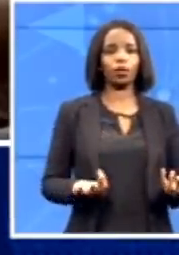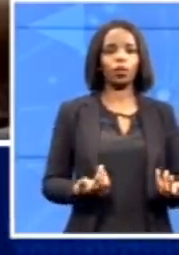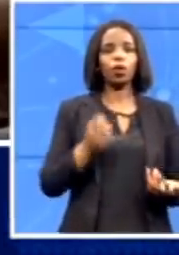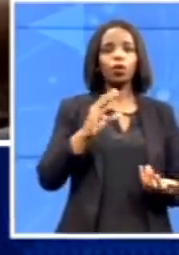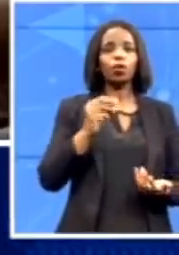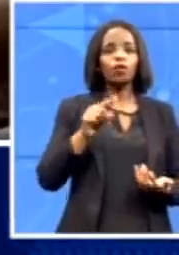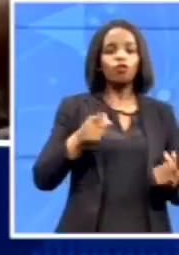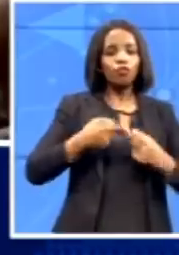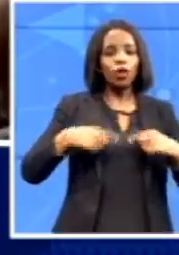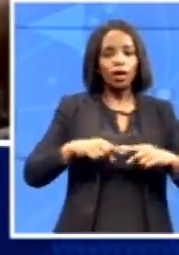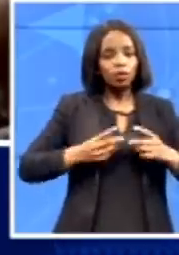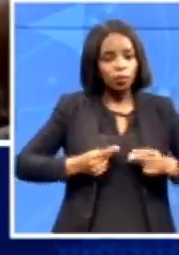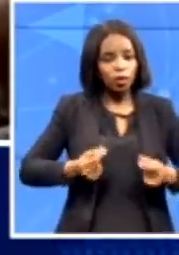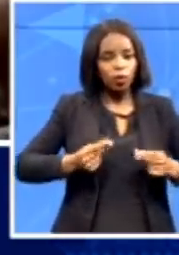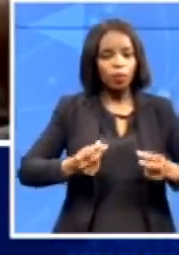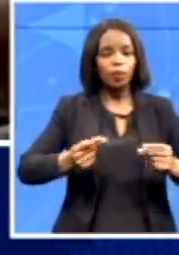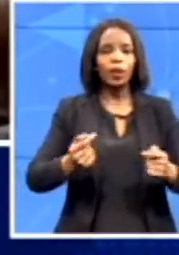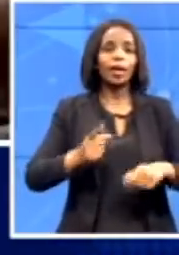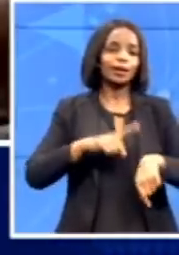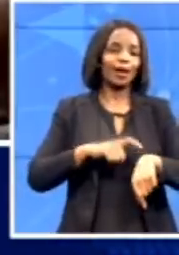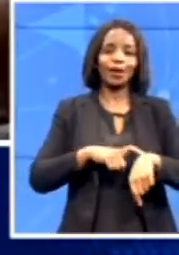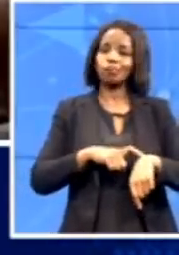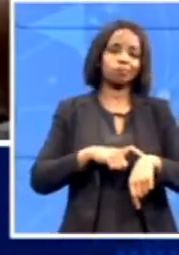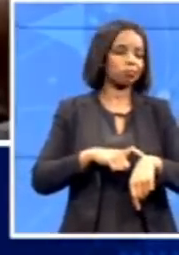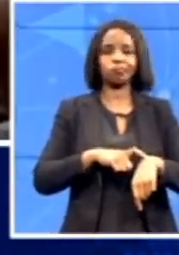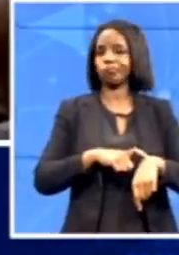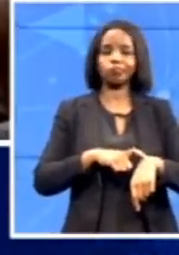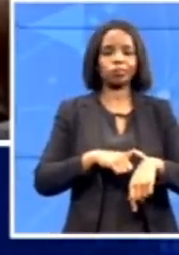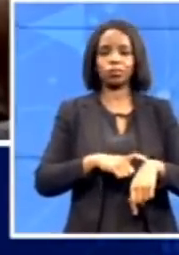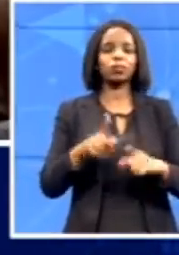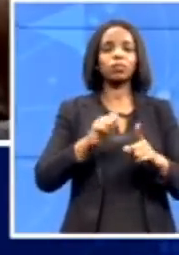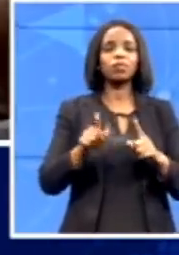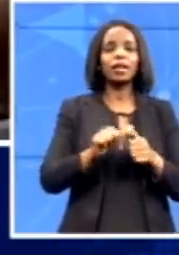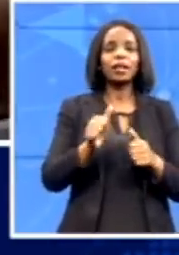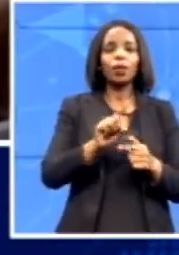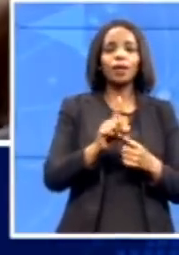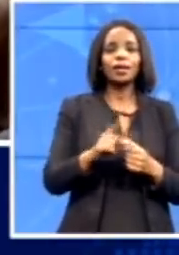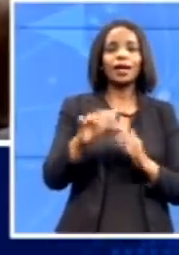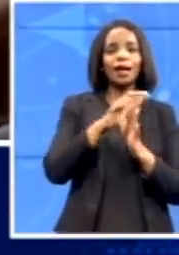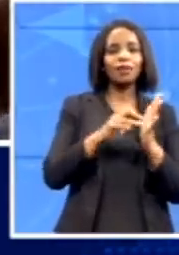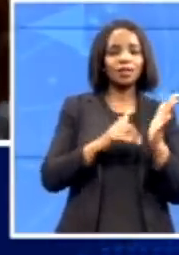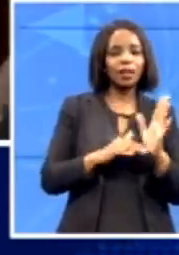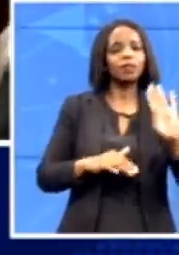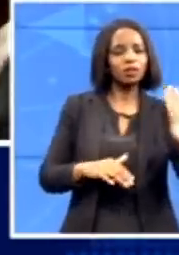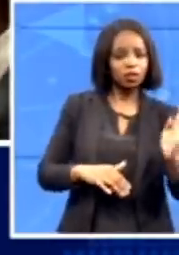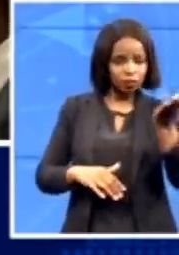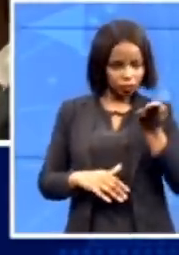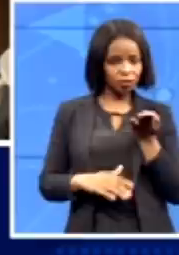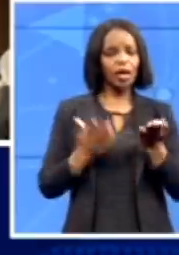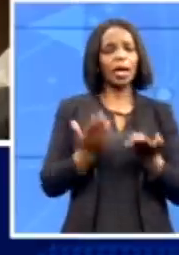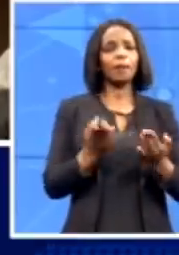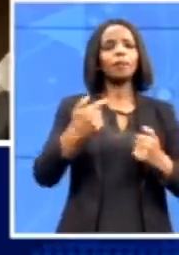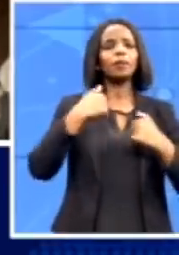time is not against us. Rather, if an affidavit was submitted, maybe in that instances I would have taken that into consideration. However, from